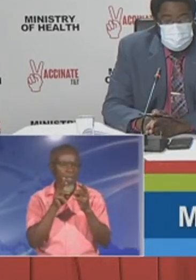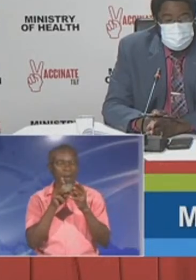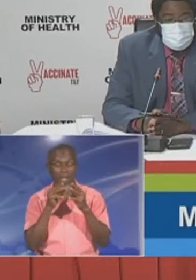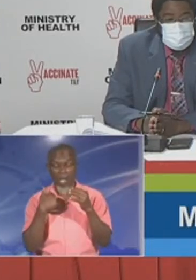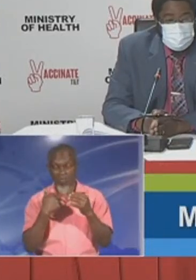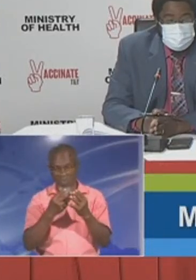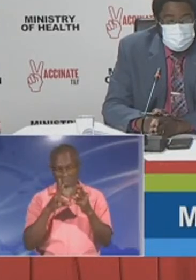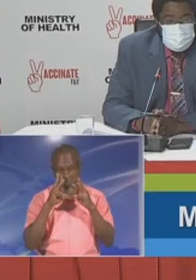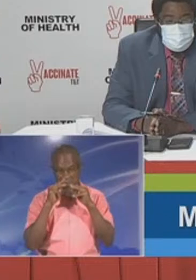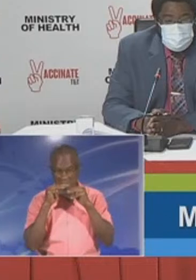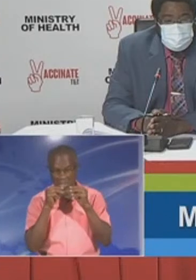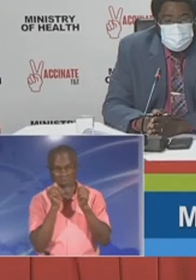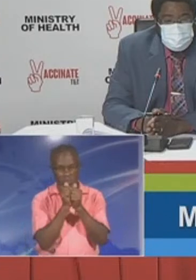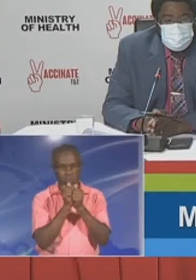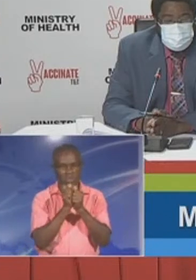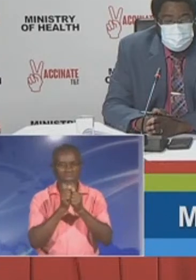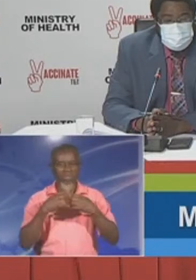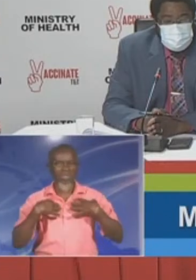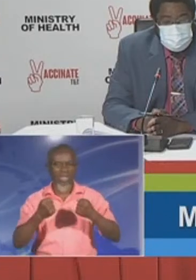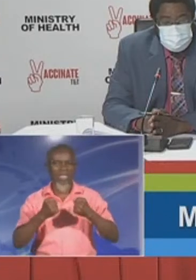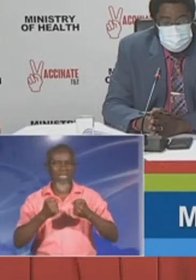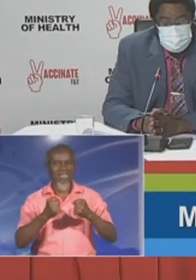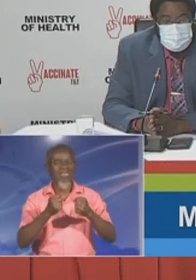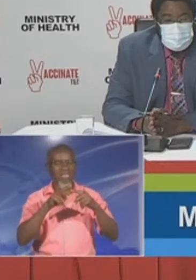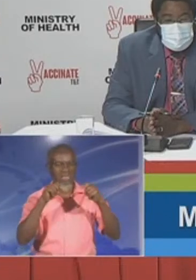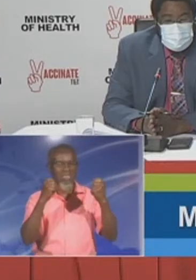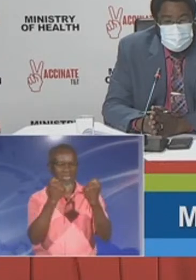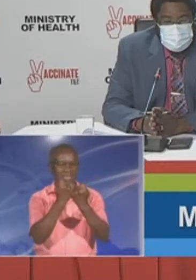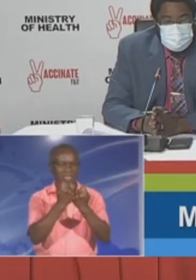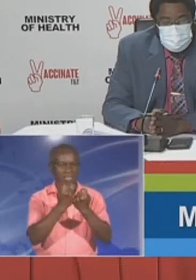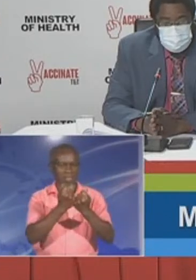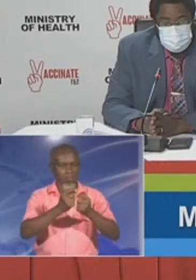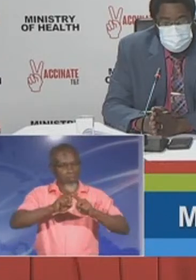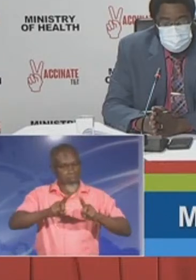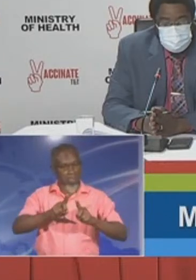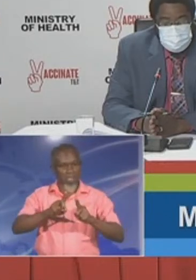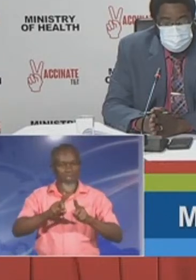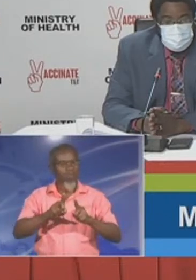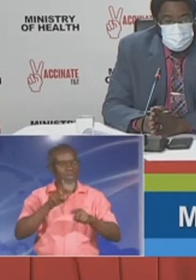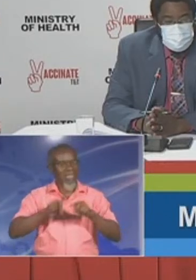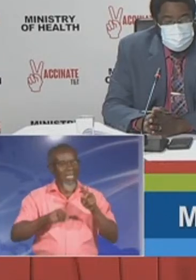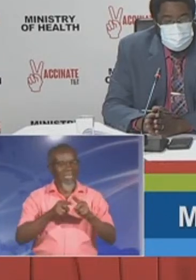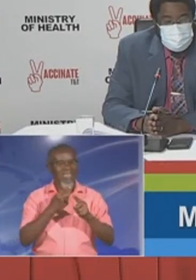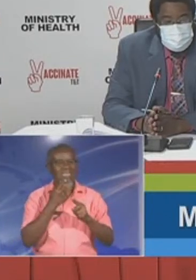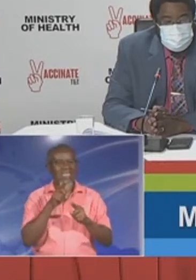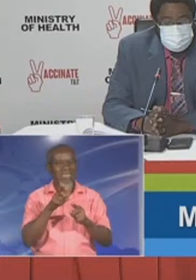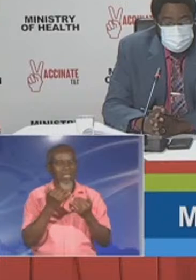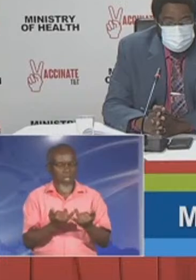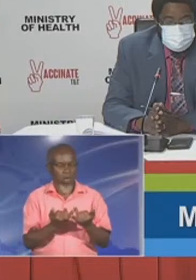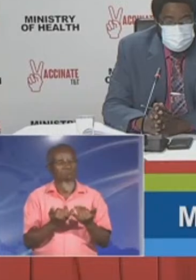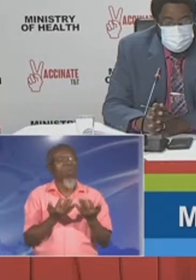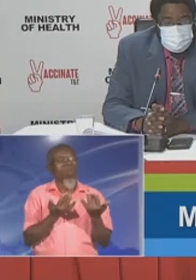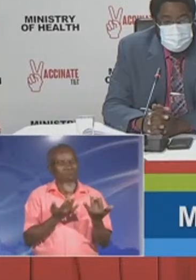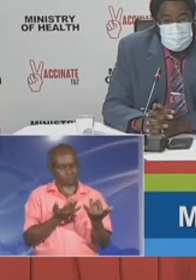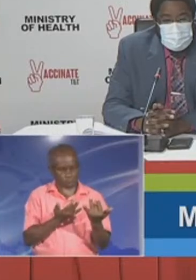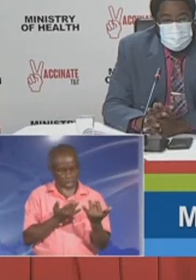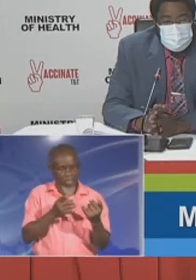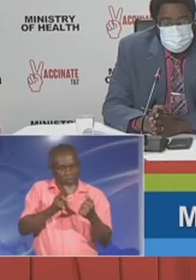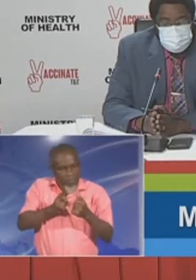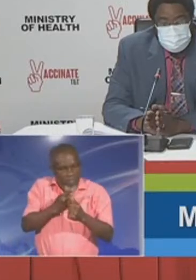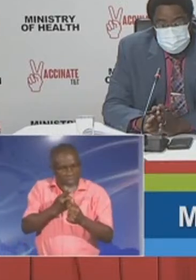tense. So until that meeting happens, any comments would be preemptive and premature. So we're going to await that meeting before any